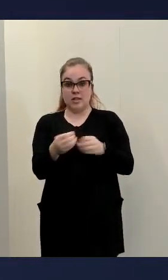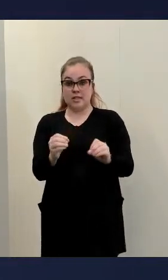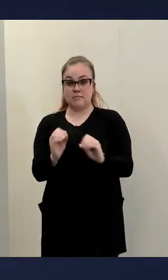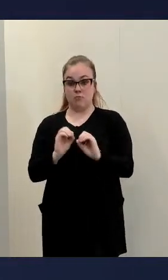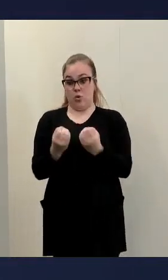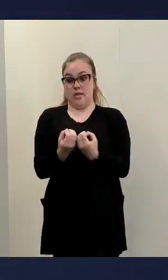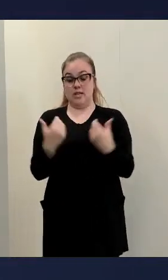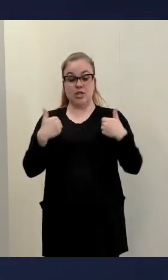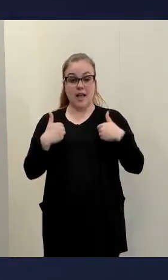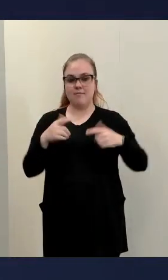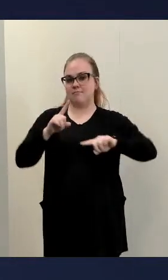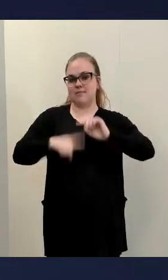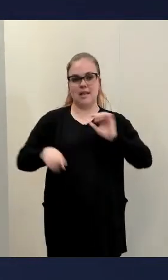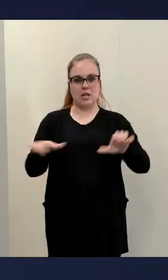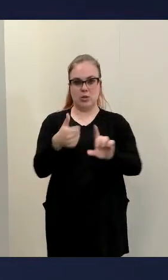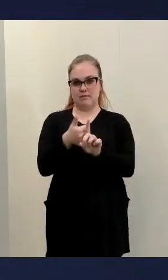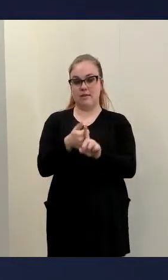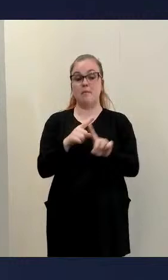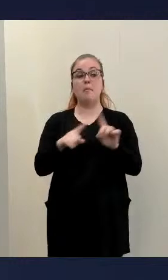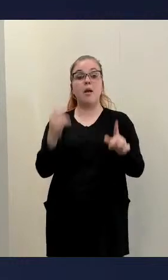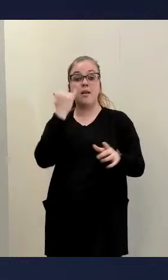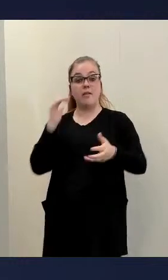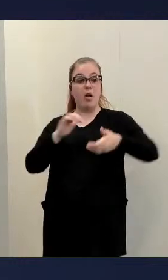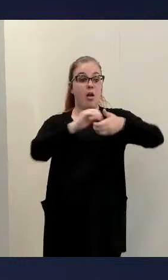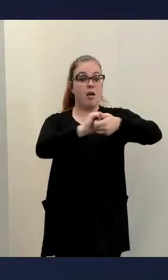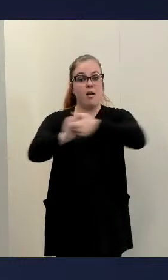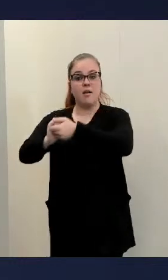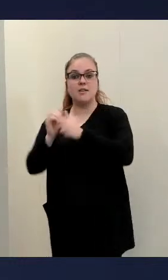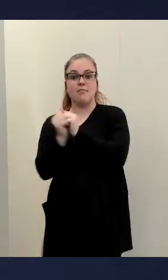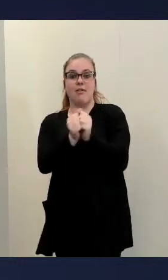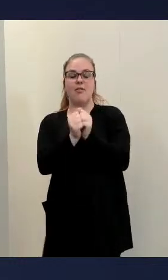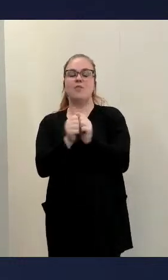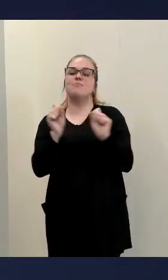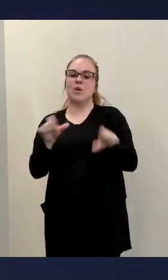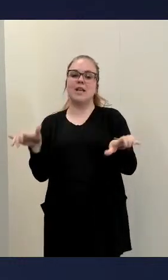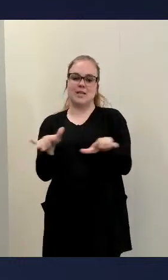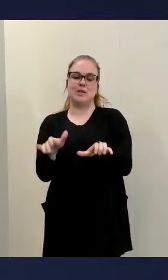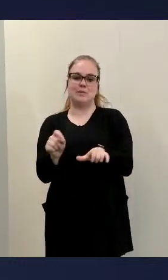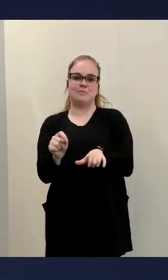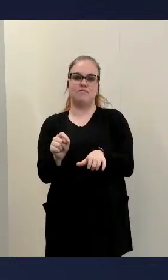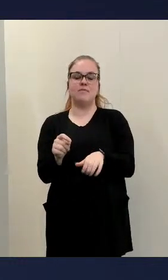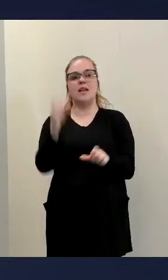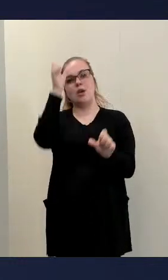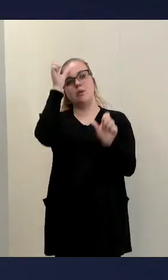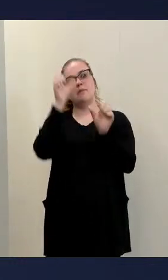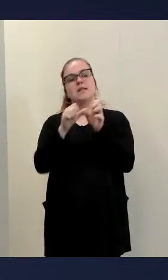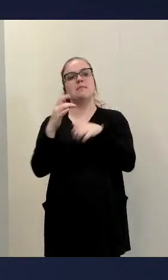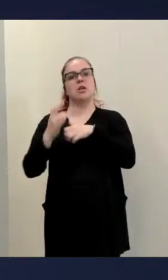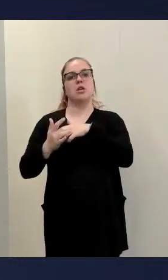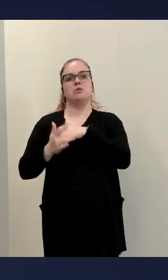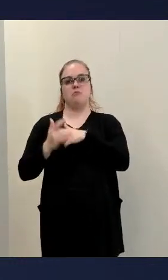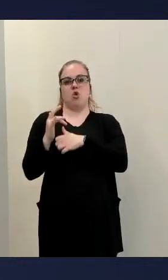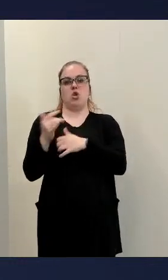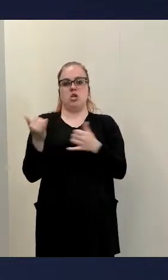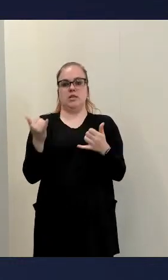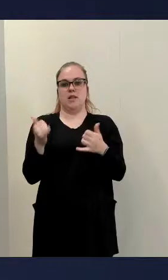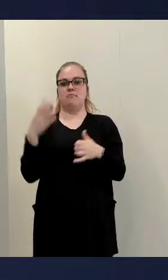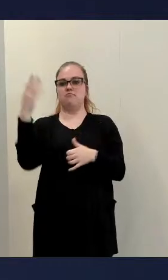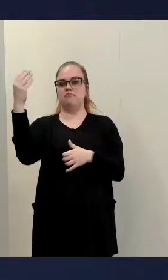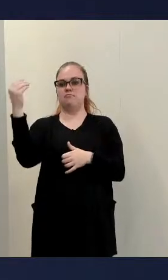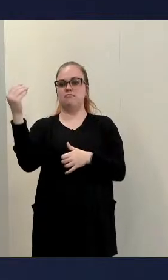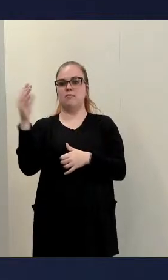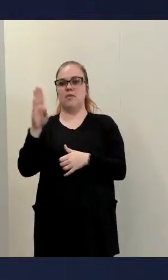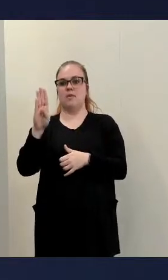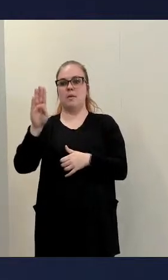exist can't do it on their own, but we can do it together. This reminds me a little bit of earlier today I did a press conference out at the old Bethlehem